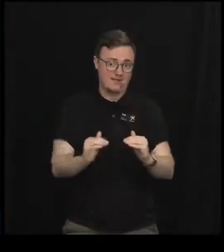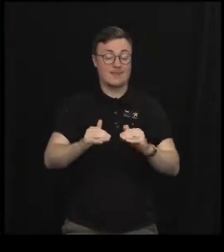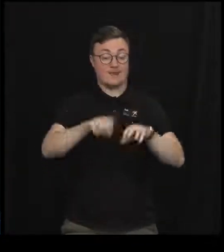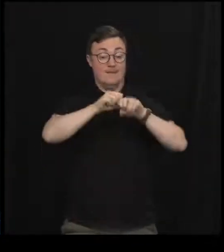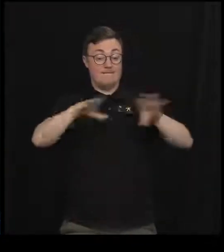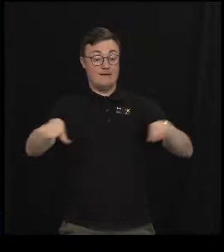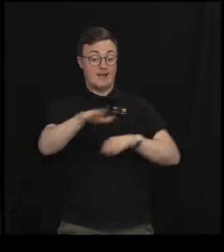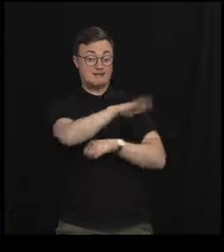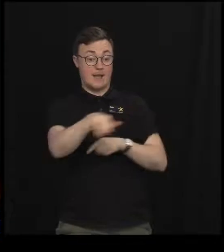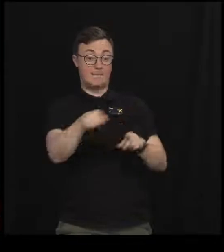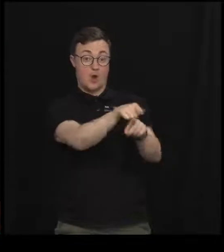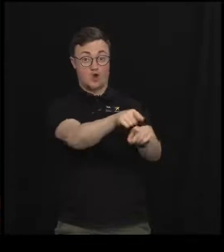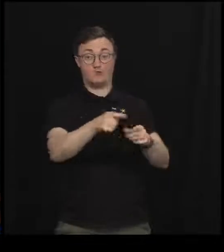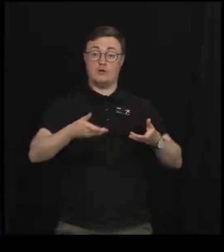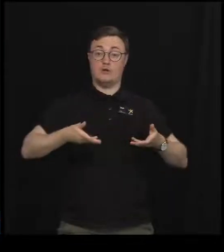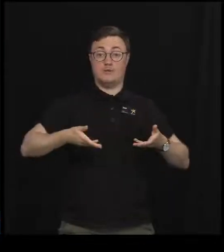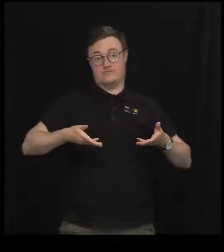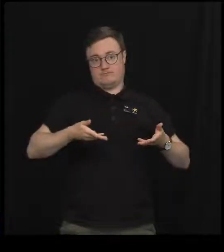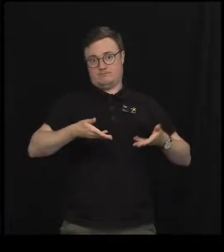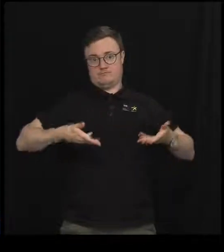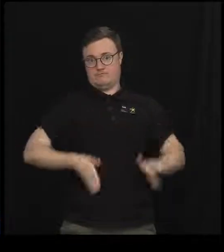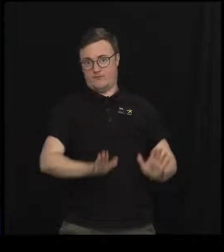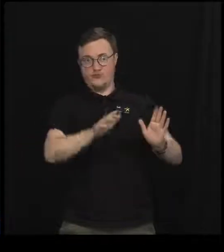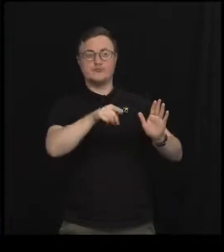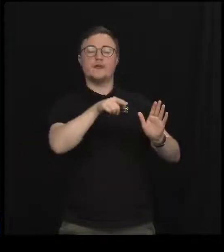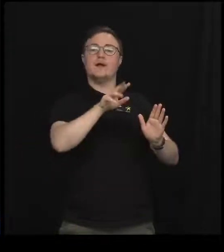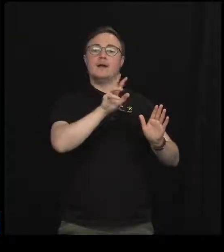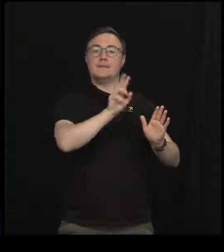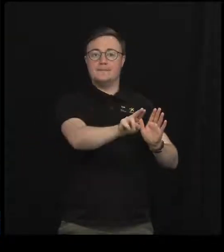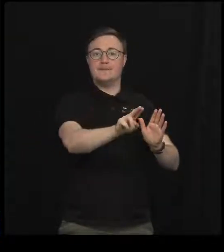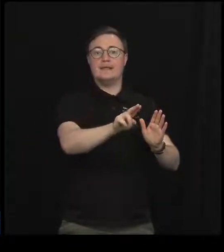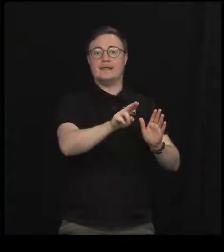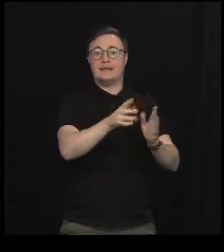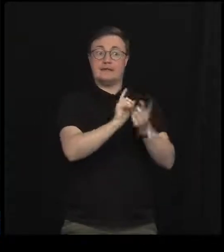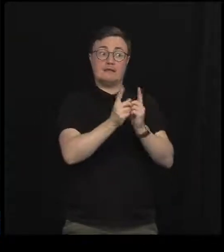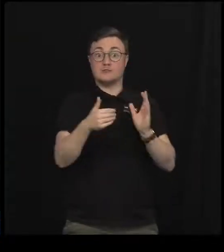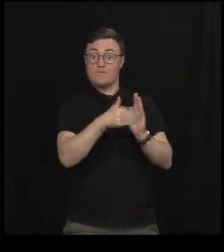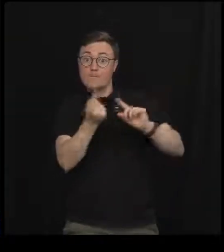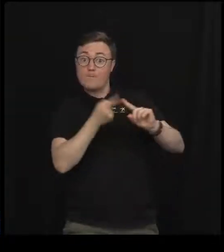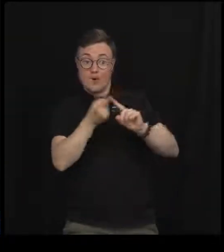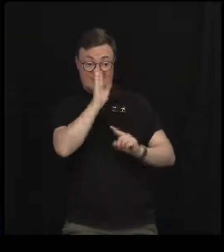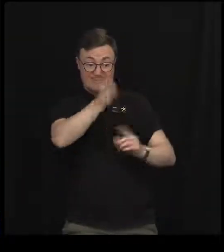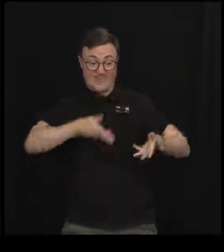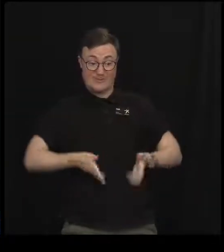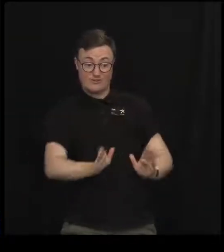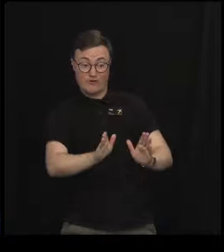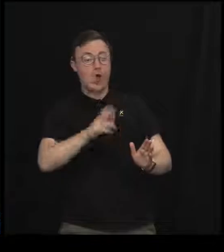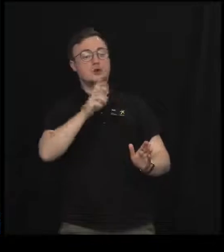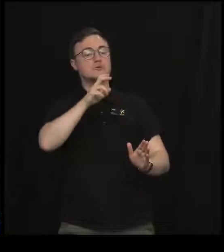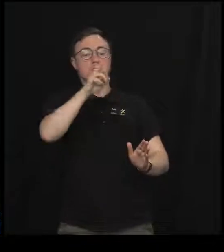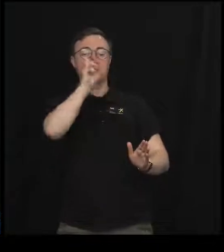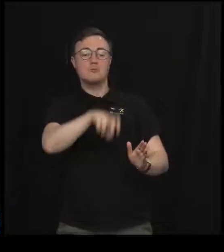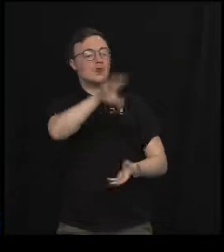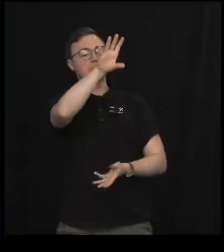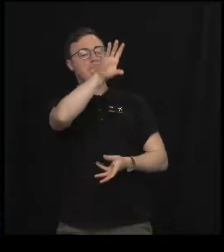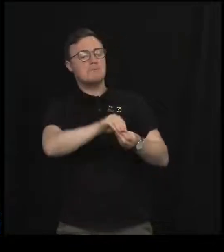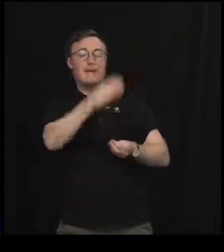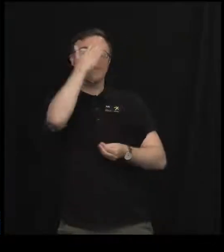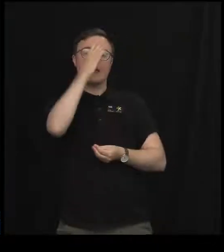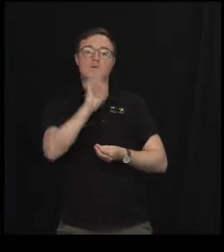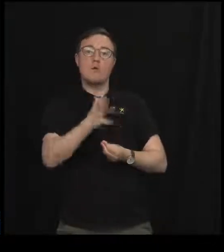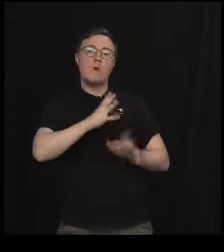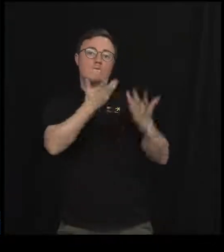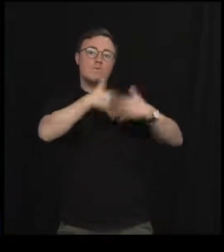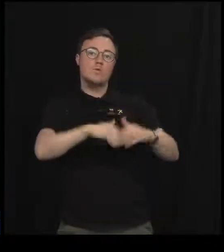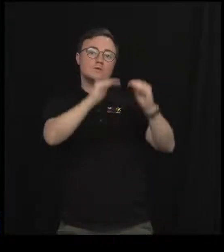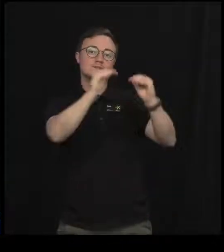children who are born, it's not apparent from birth that there is a functional variation. So you need to discover it. And the earlier